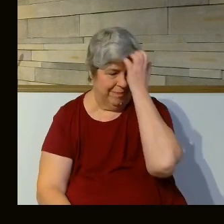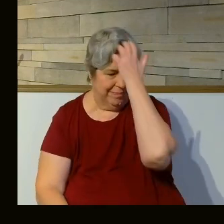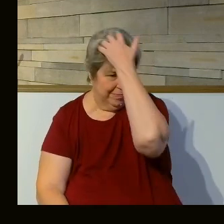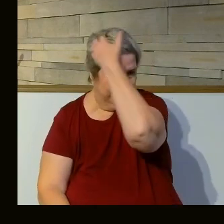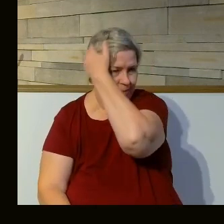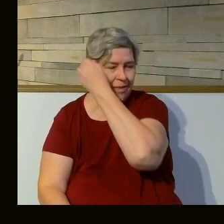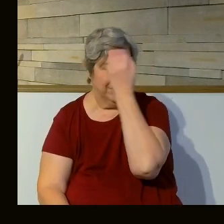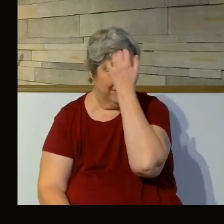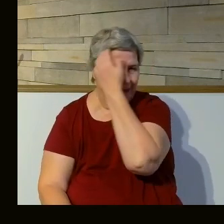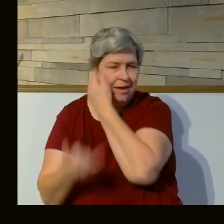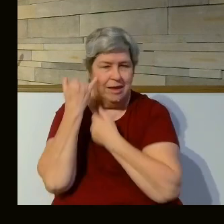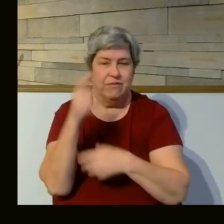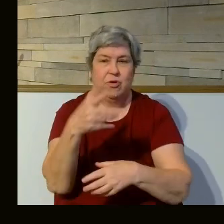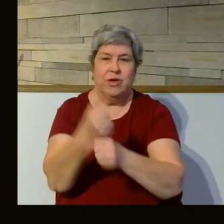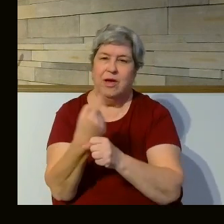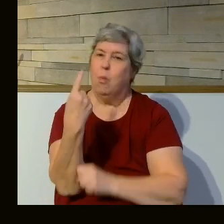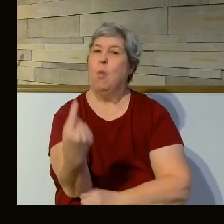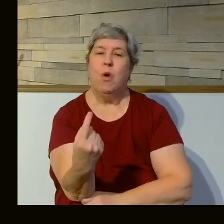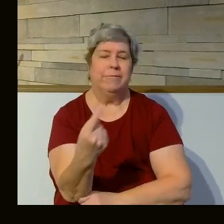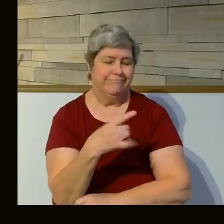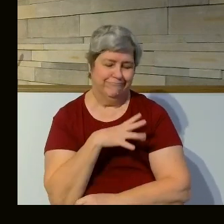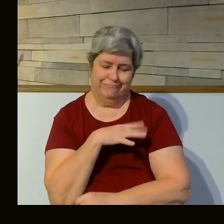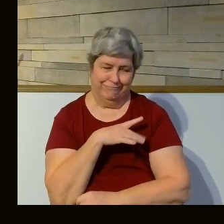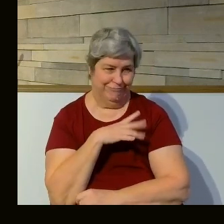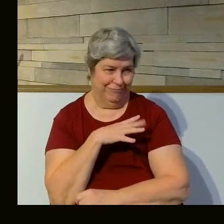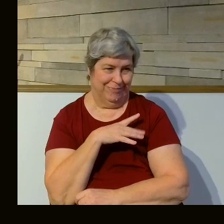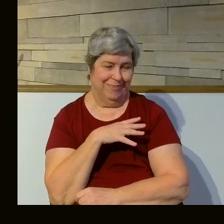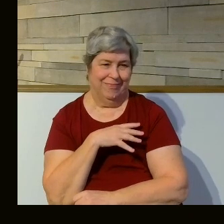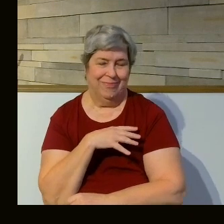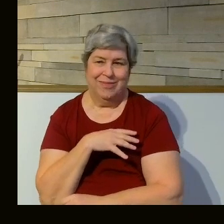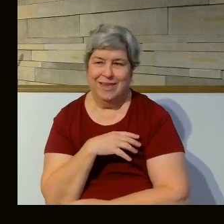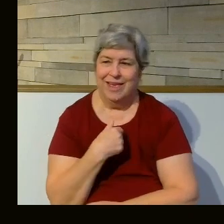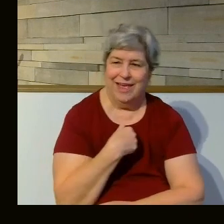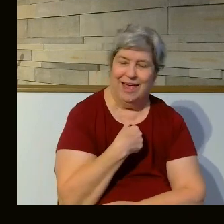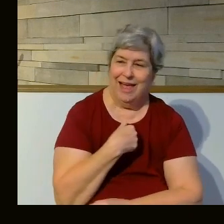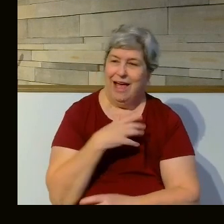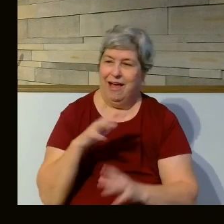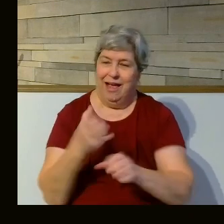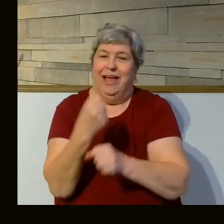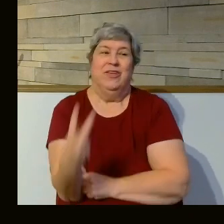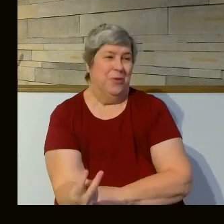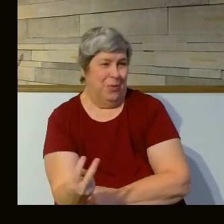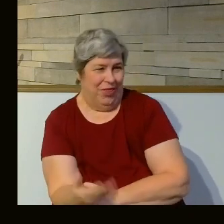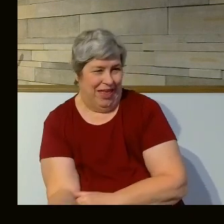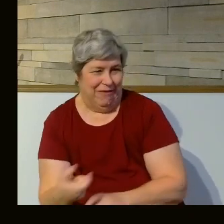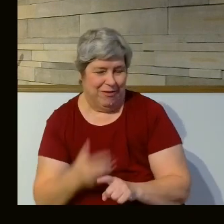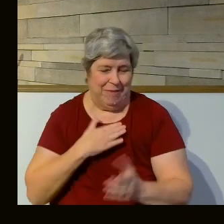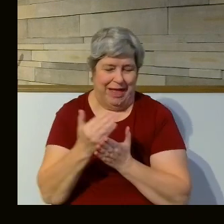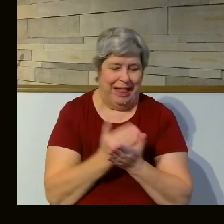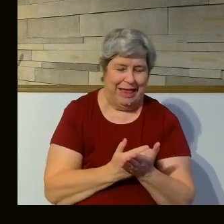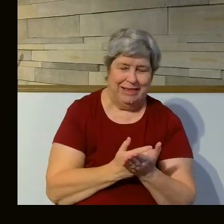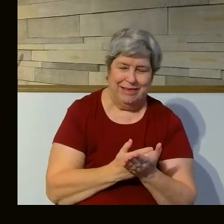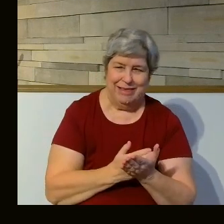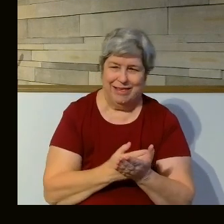get one of them, you're doing great, okay, all right? I snuck in two, all right? I